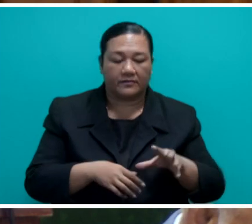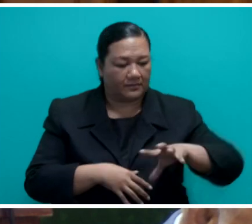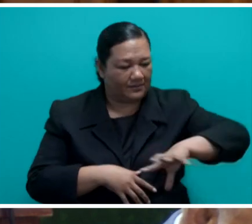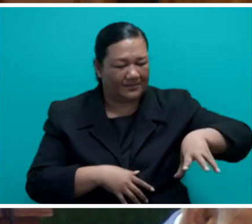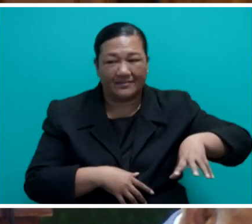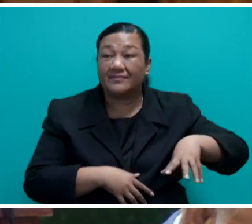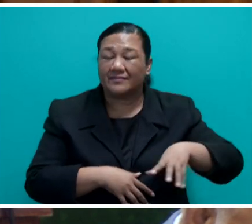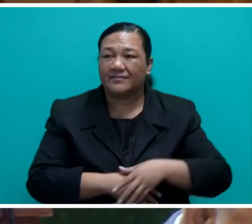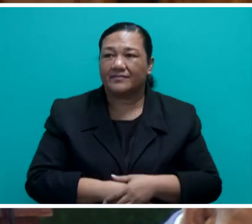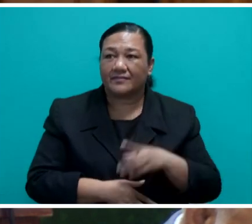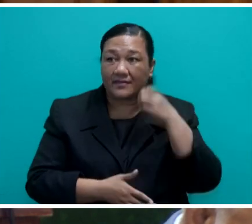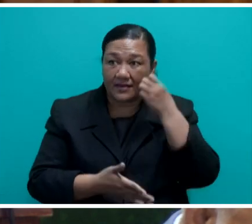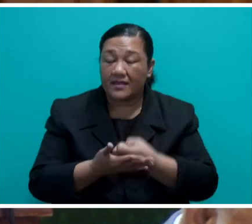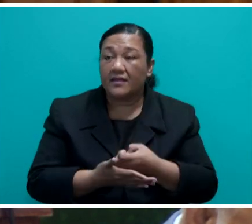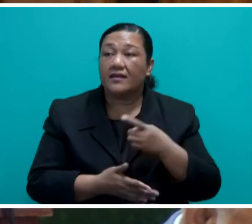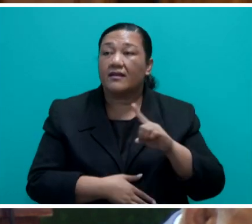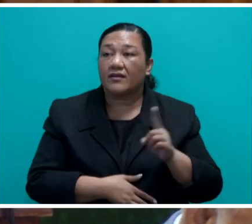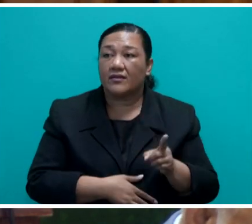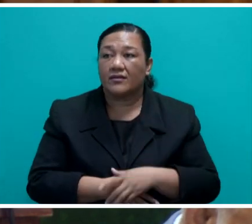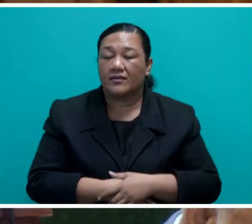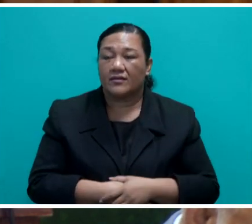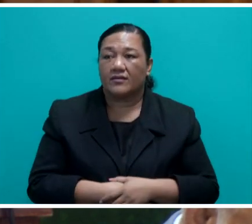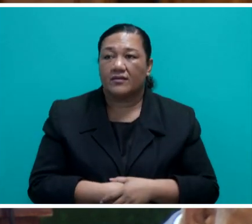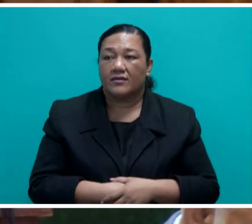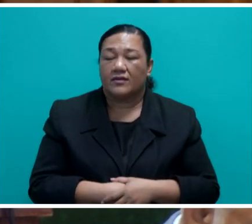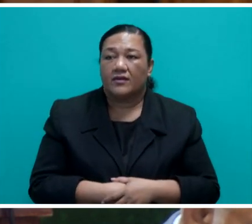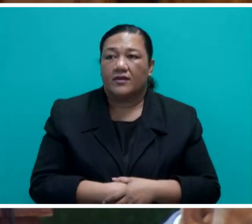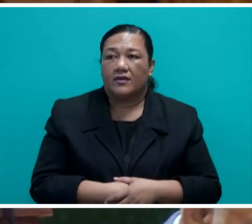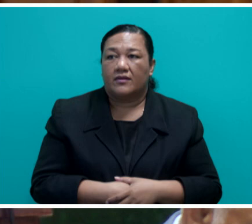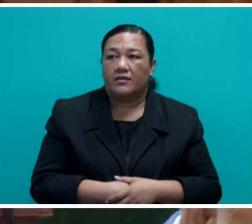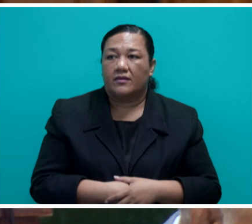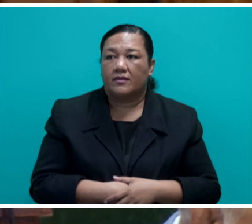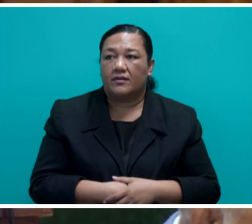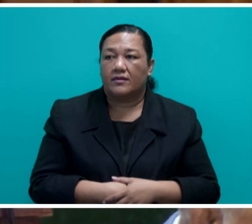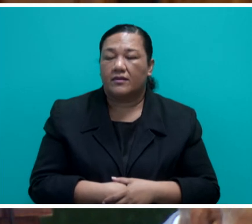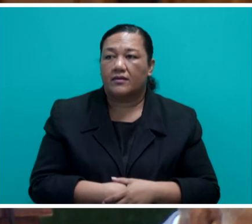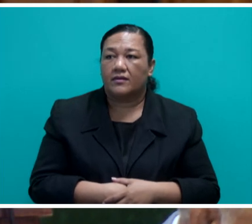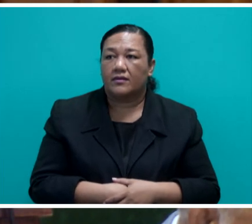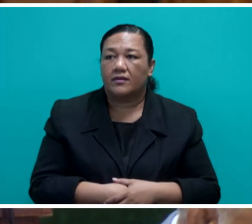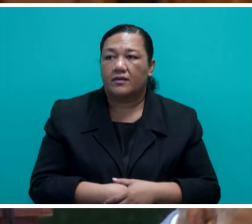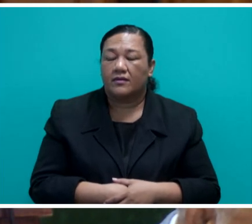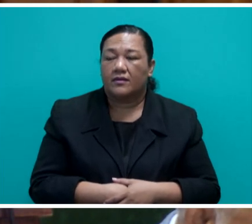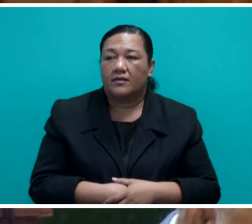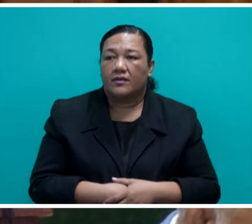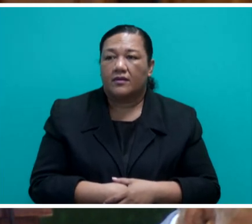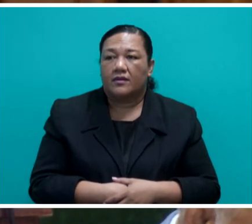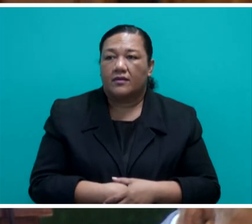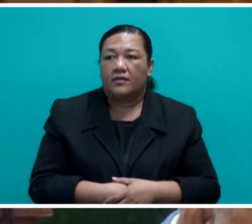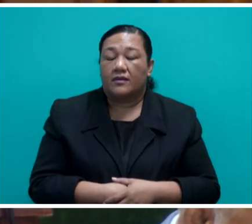is evident that the abolishing of the Drainage Board 7 years ago has significantly